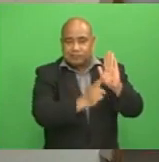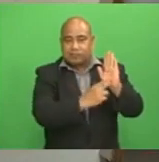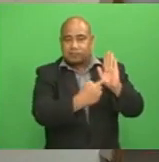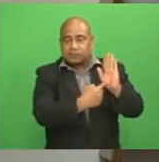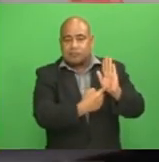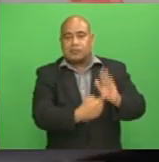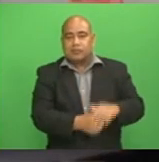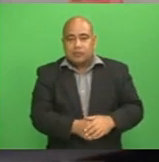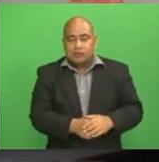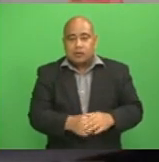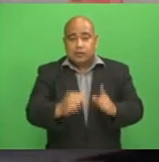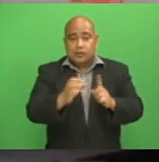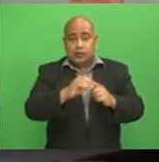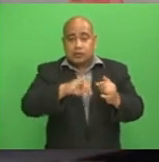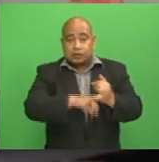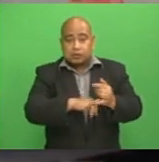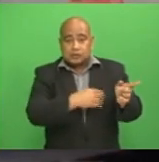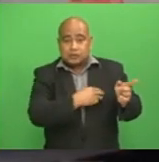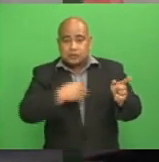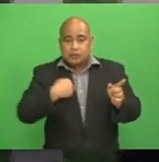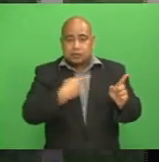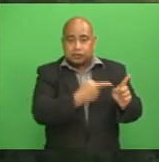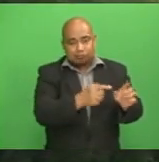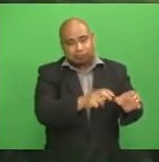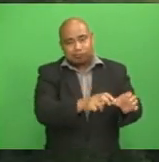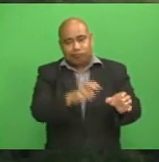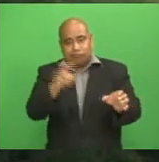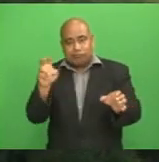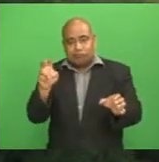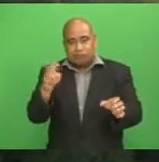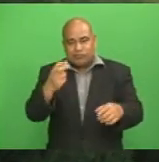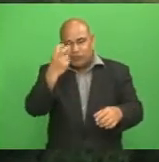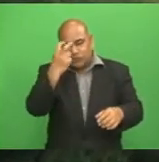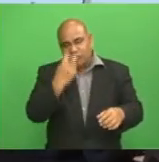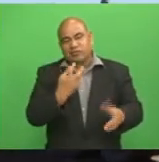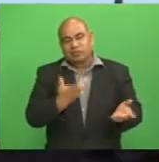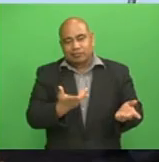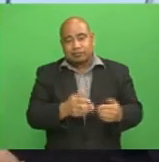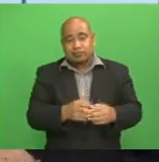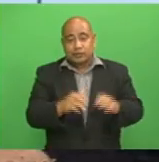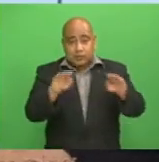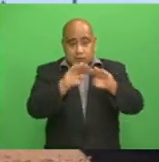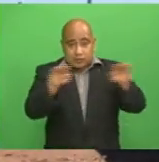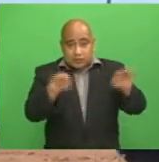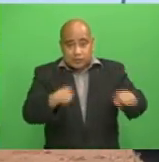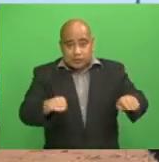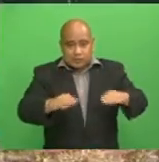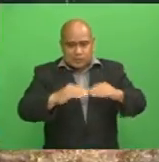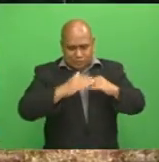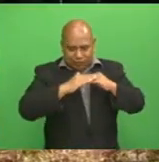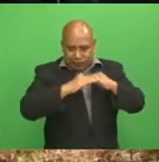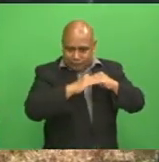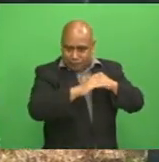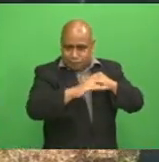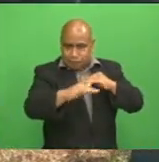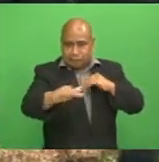Permanent Secretary for Health retires. And pine industry in a lull.